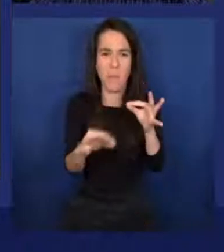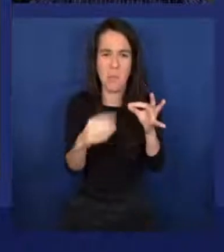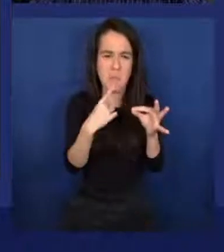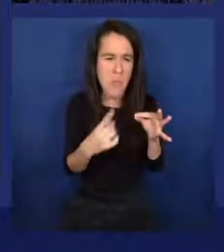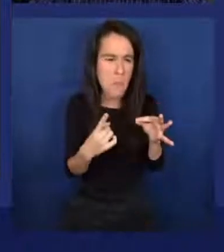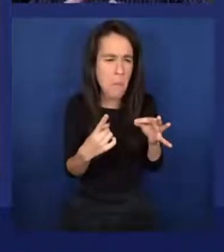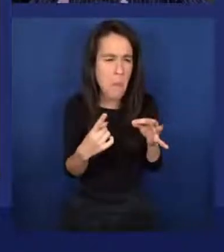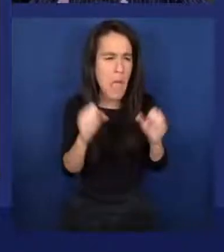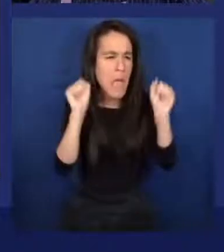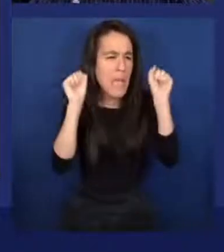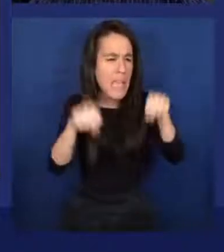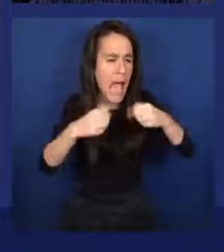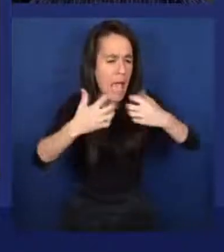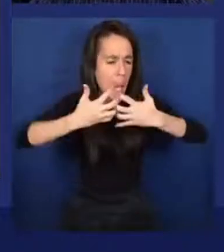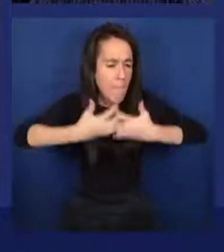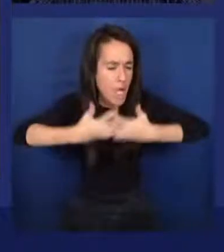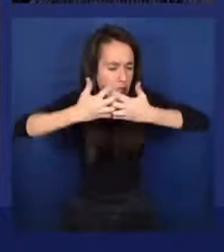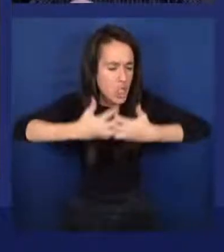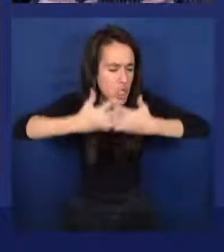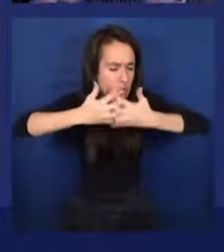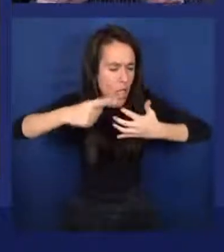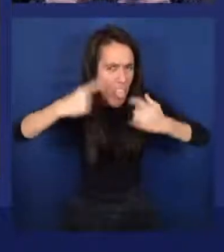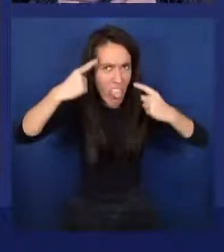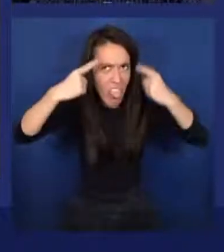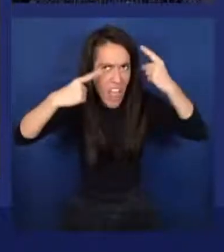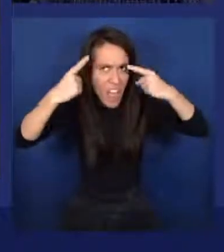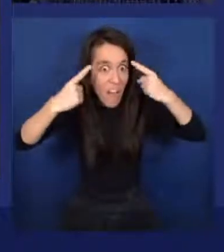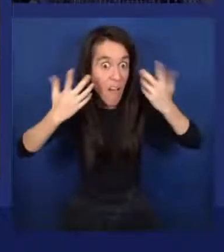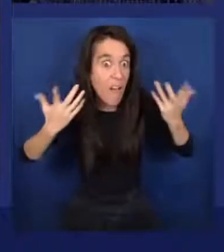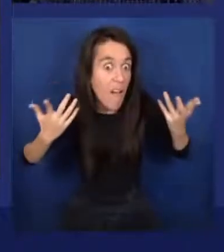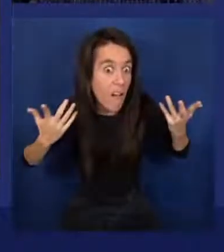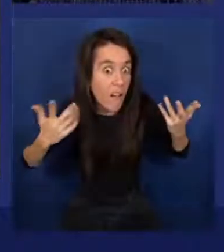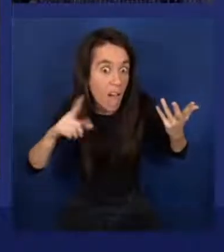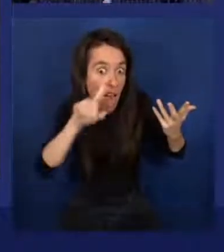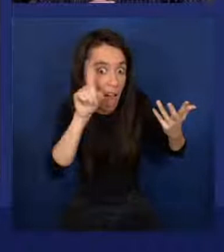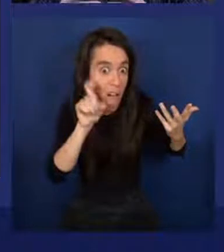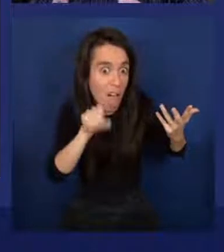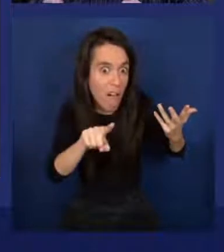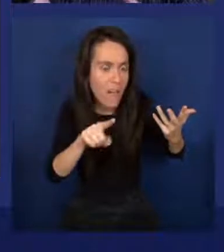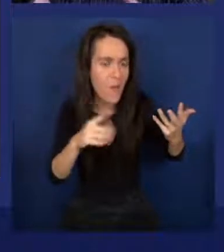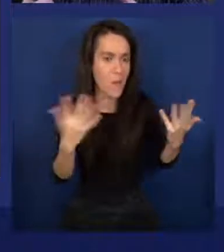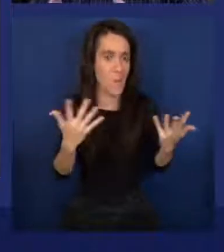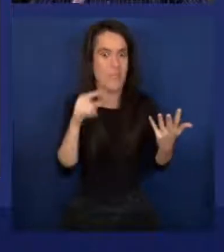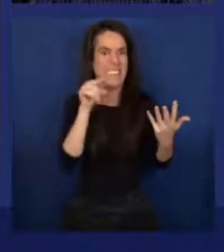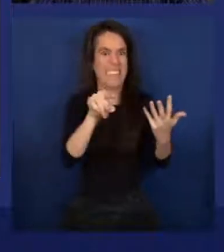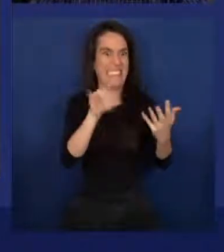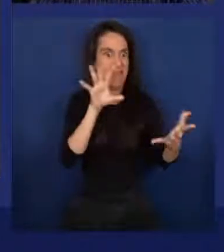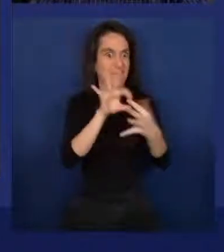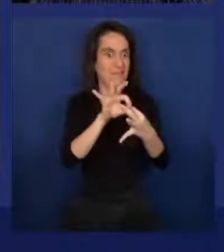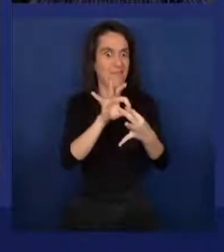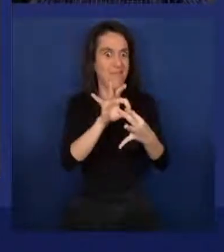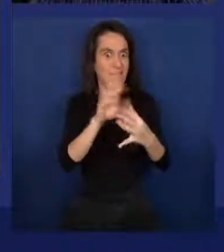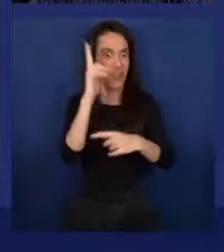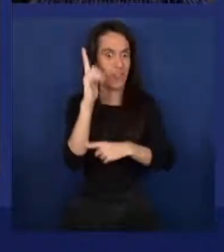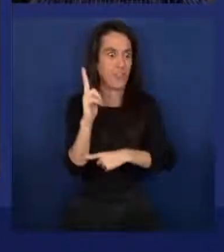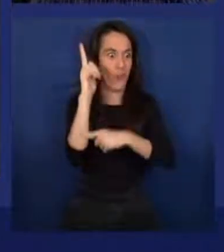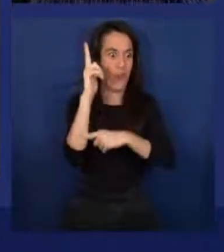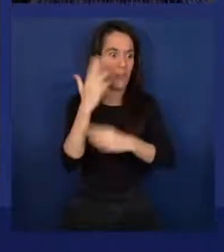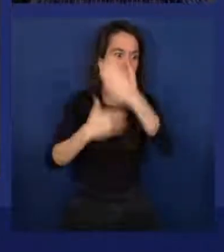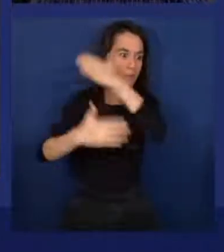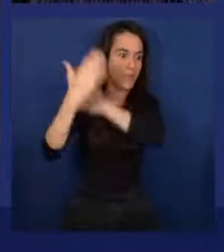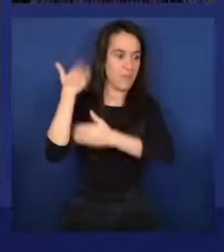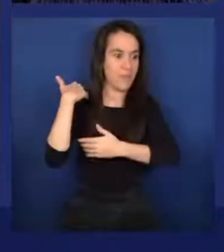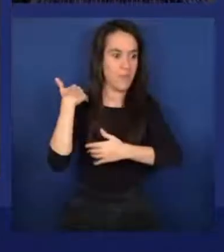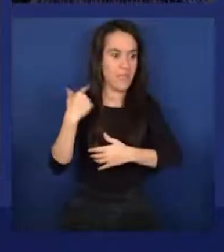think? And he described this concept of what he called the imitation game. We would later name it the Turing